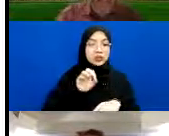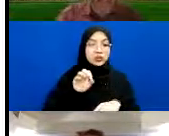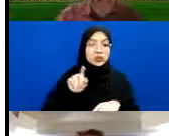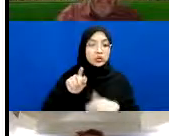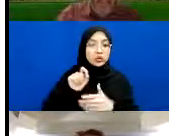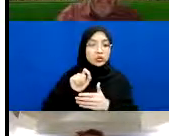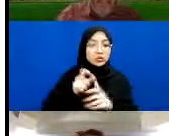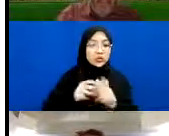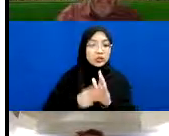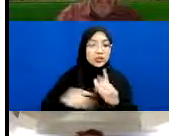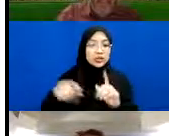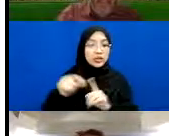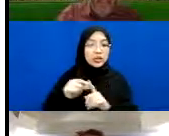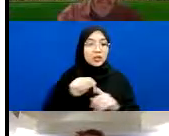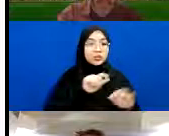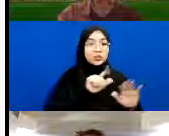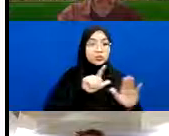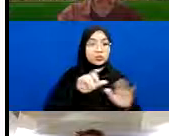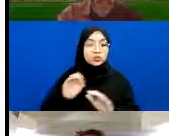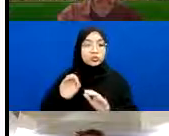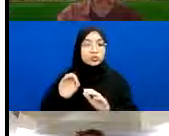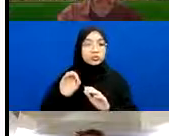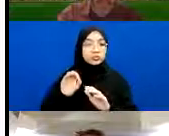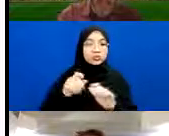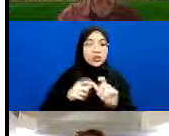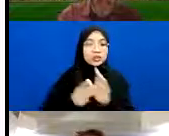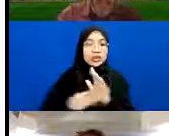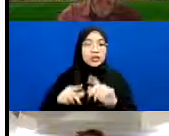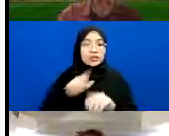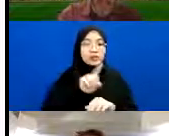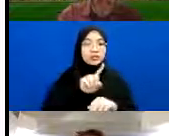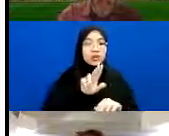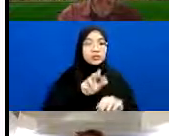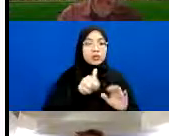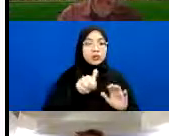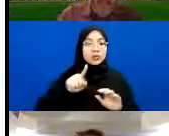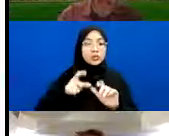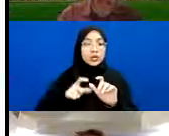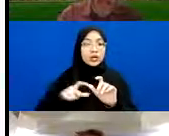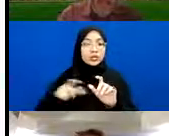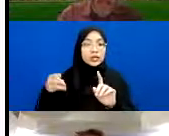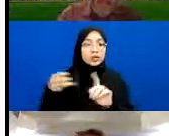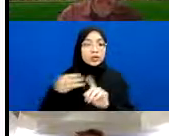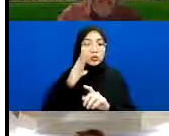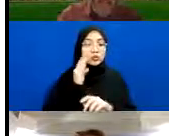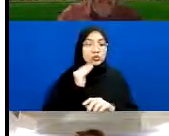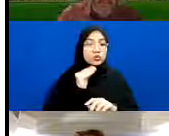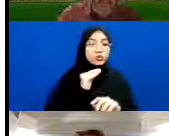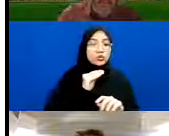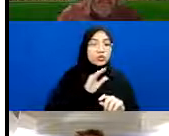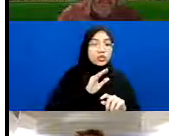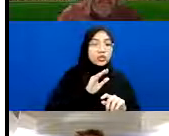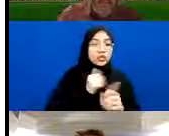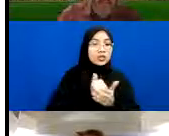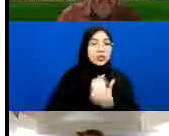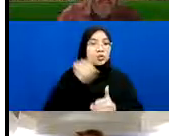inclusive education as a branding strategy, but in reality have not been able to adequately meet the needs of